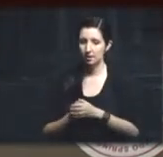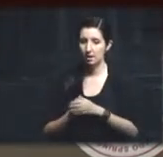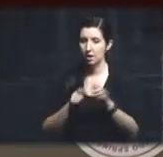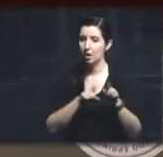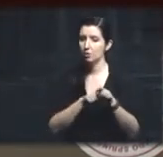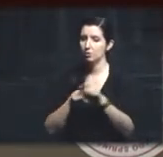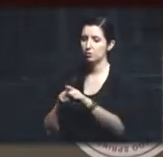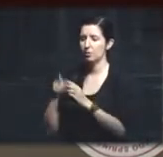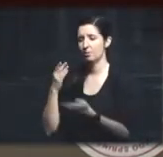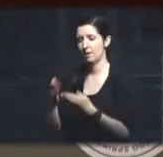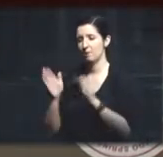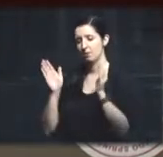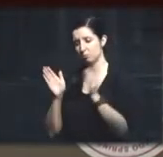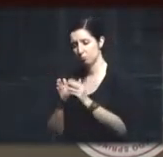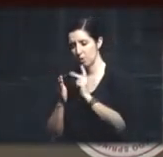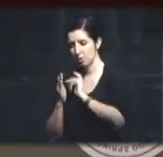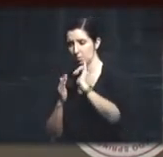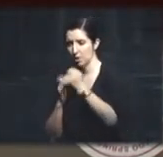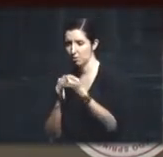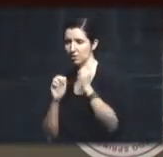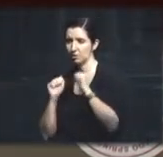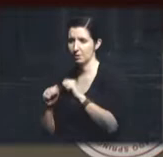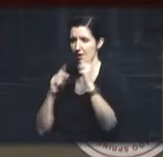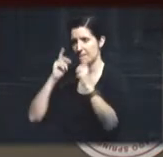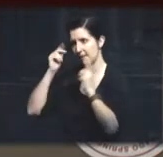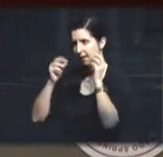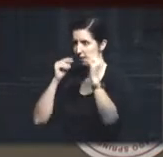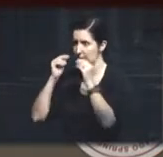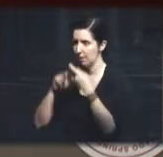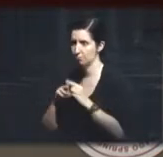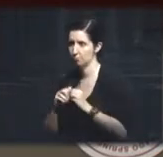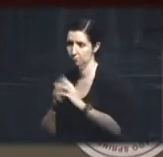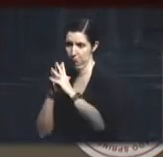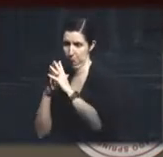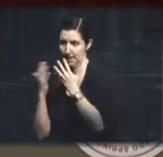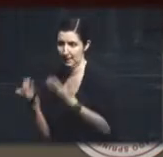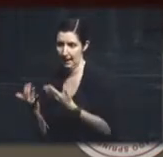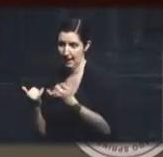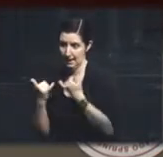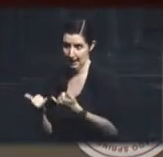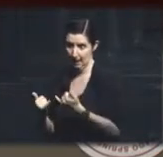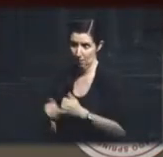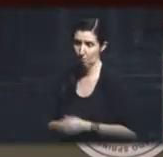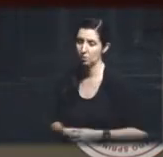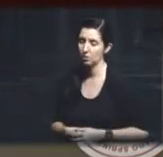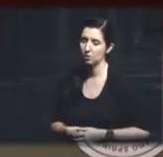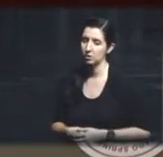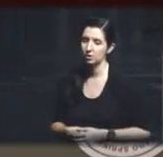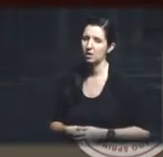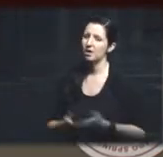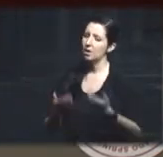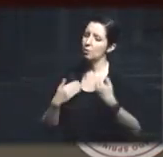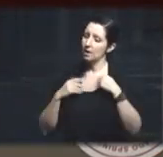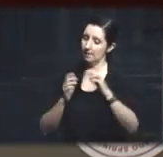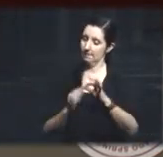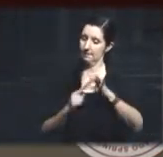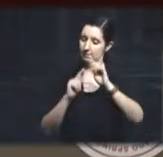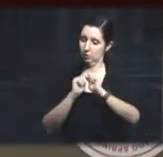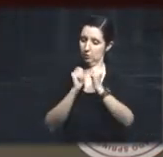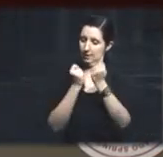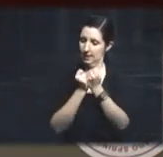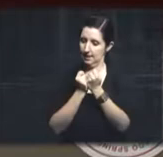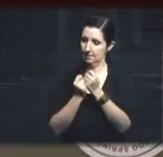consider? In this year's selections, we had a team that was appointed by